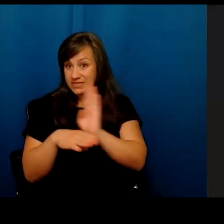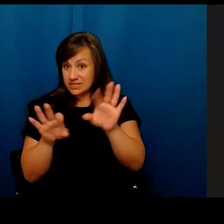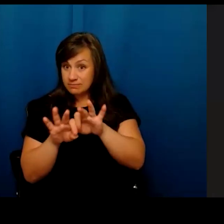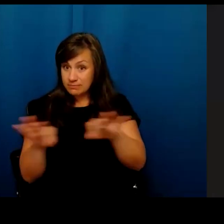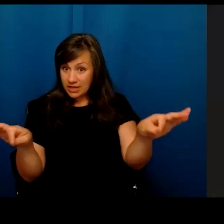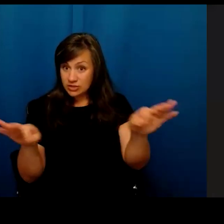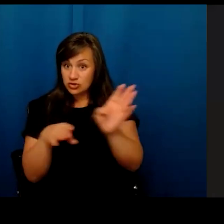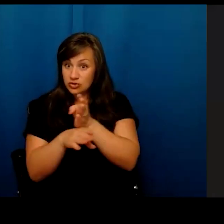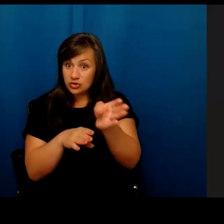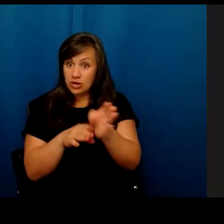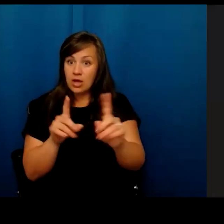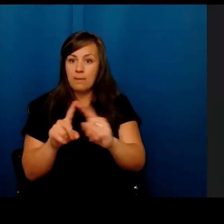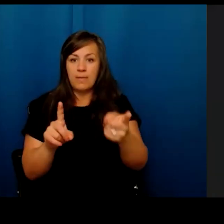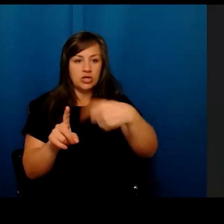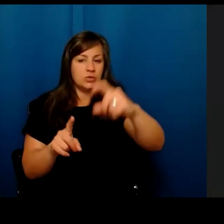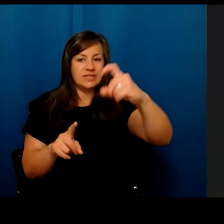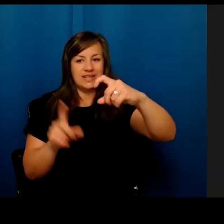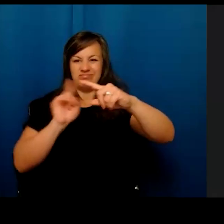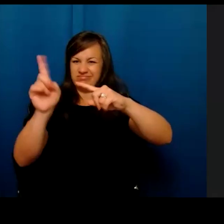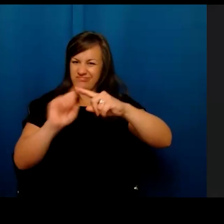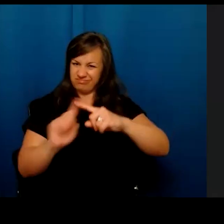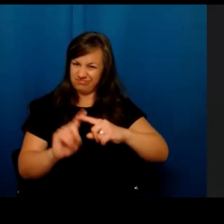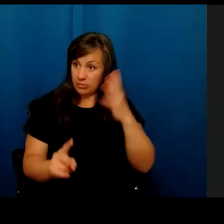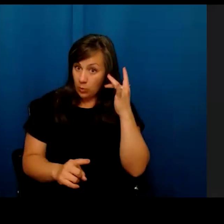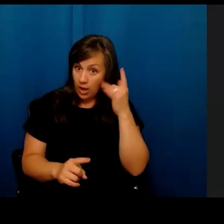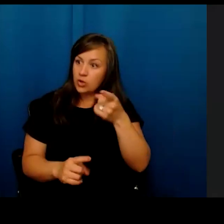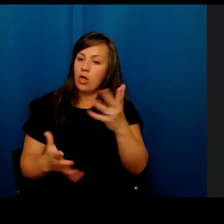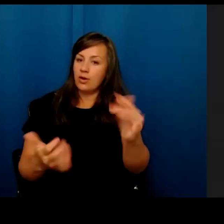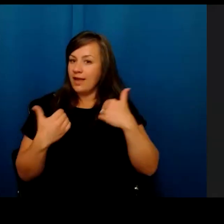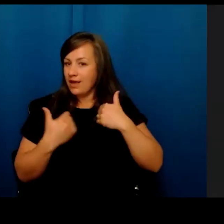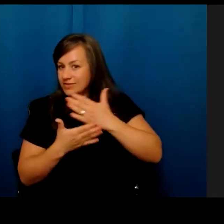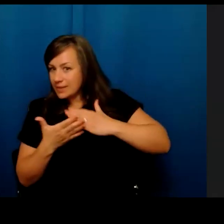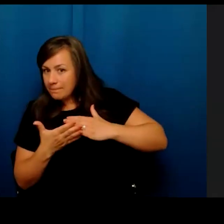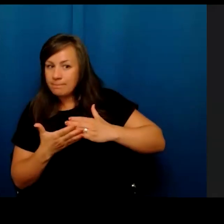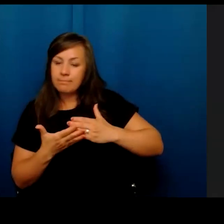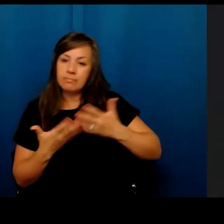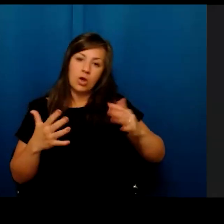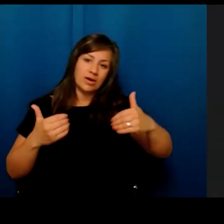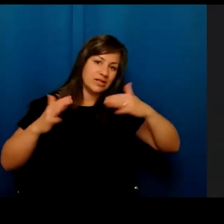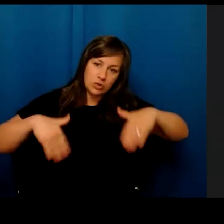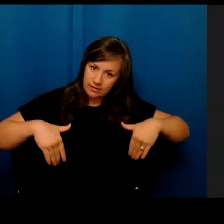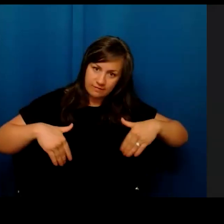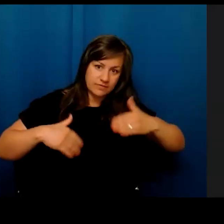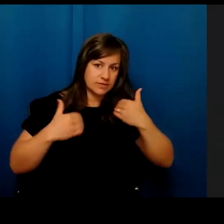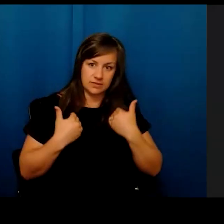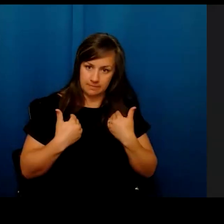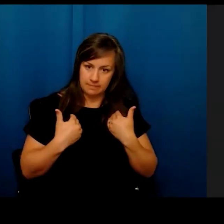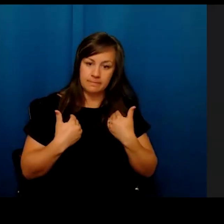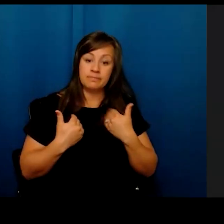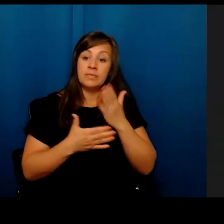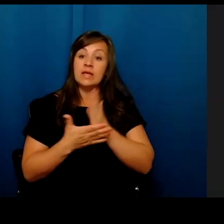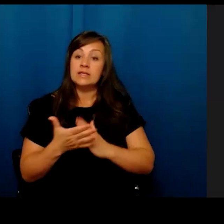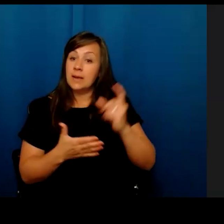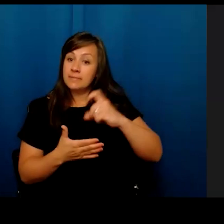might all need different requirements because you're coming in with different courses. Some people may need 6 credits of